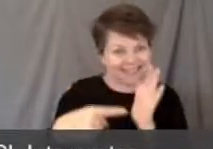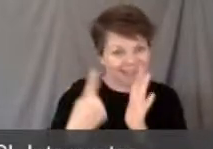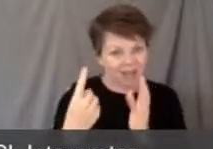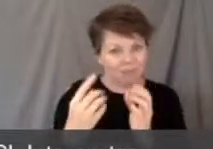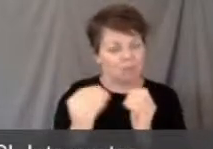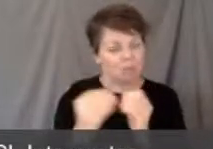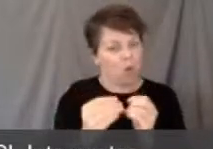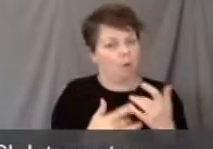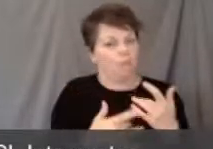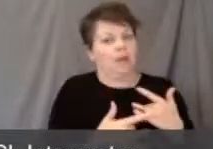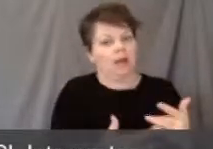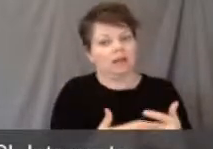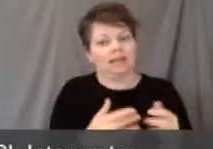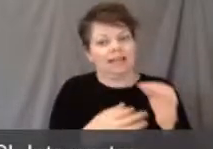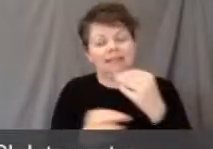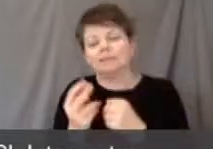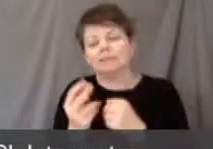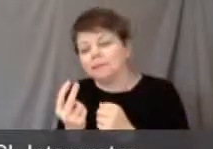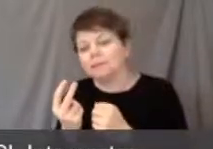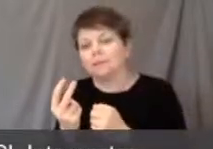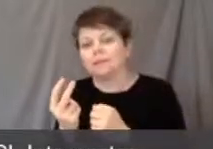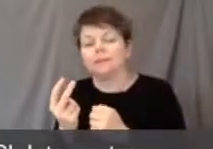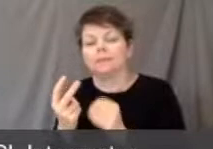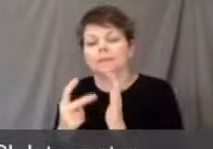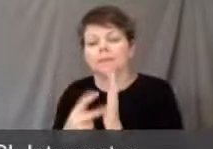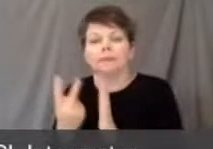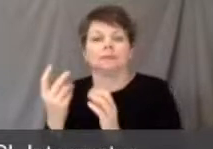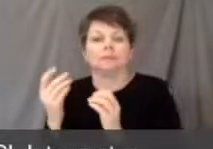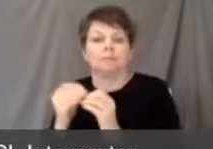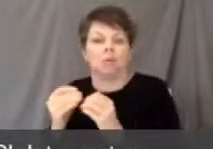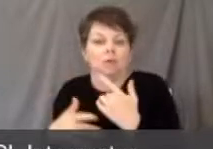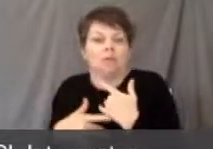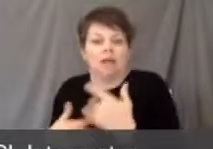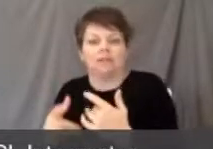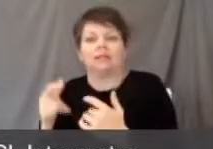something to consider when people are making these decisions for their families.